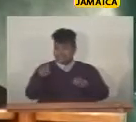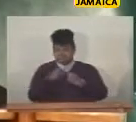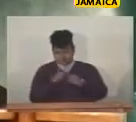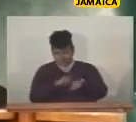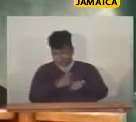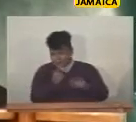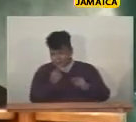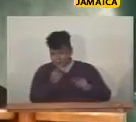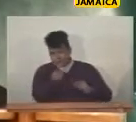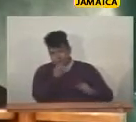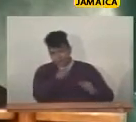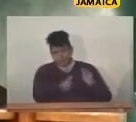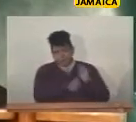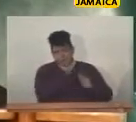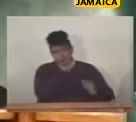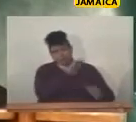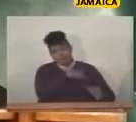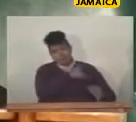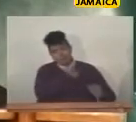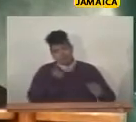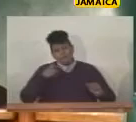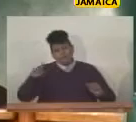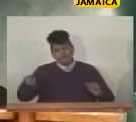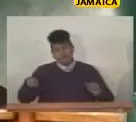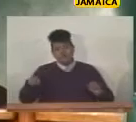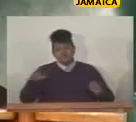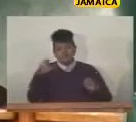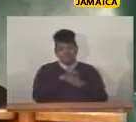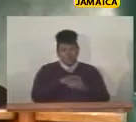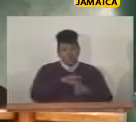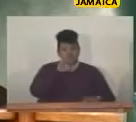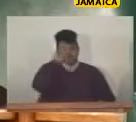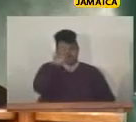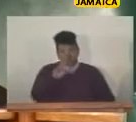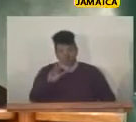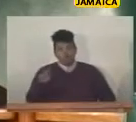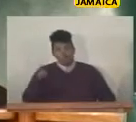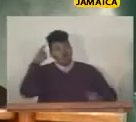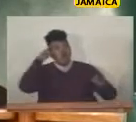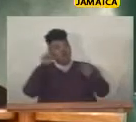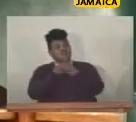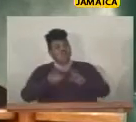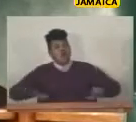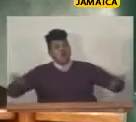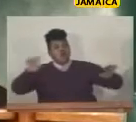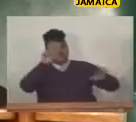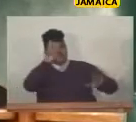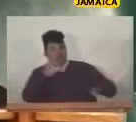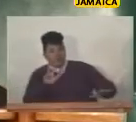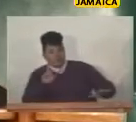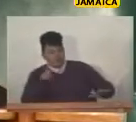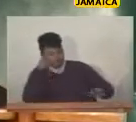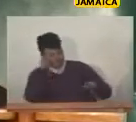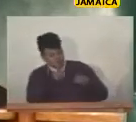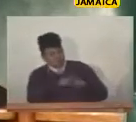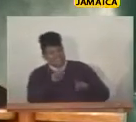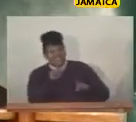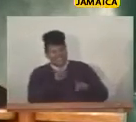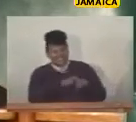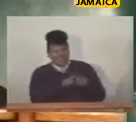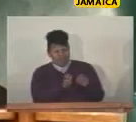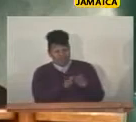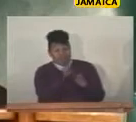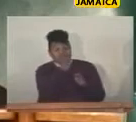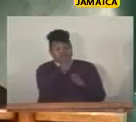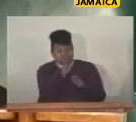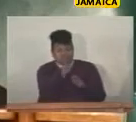by a 2/3 majority of the members of each House, and that the extended period of the state of public emergency may last